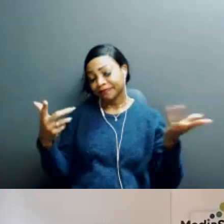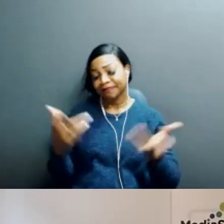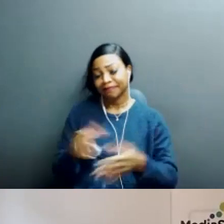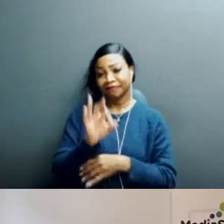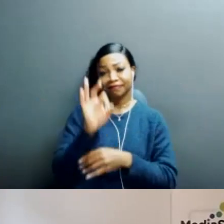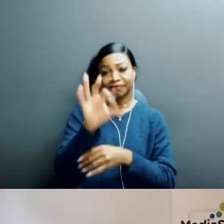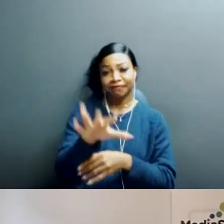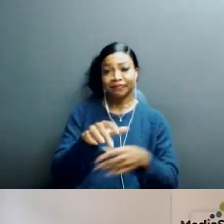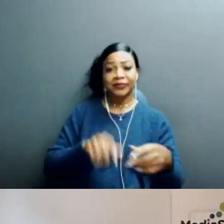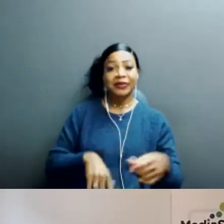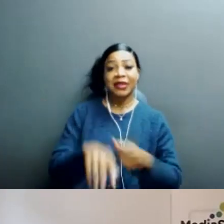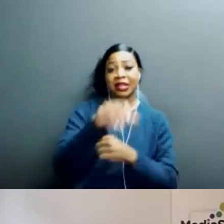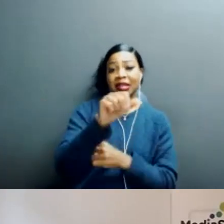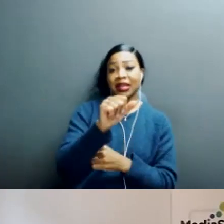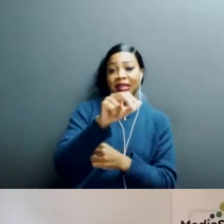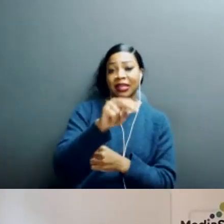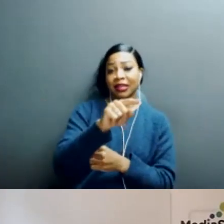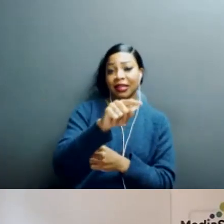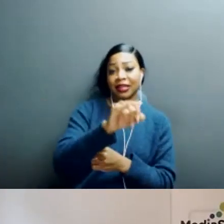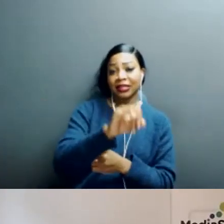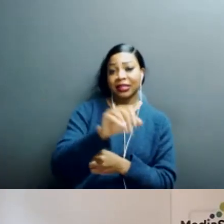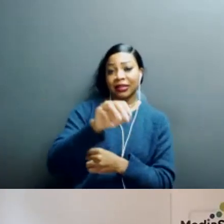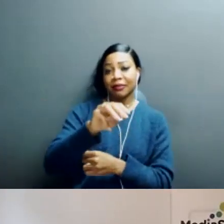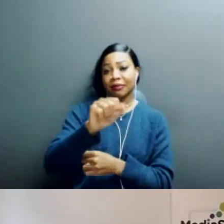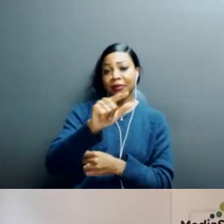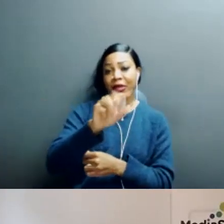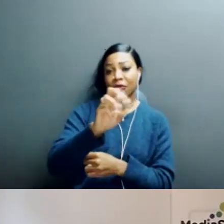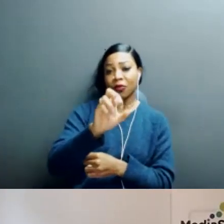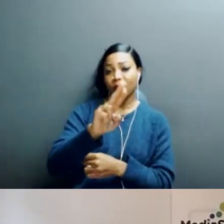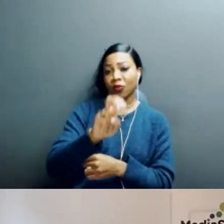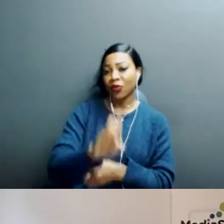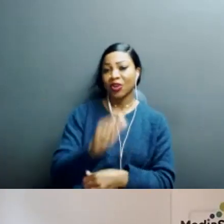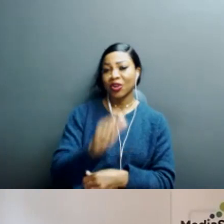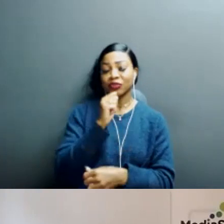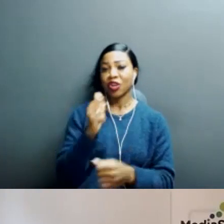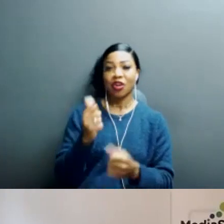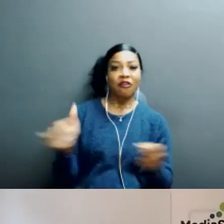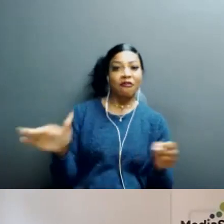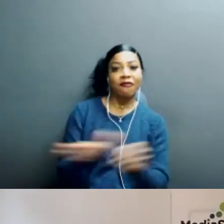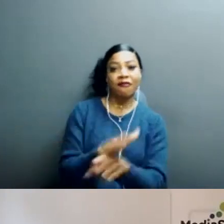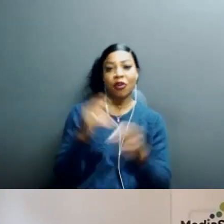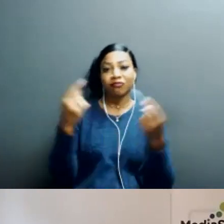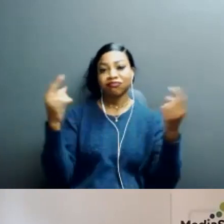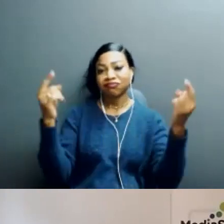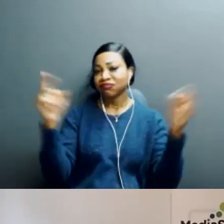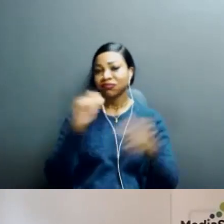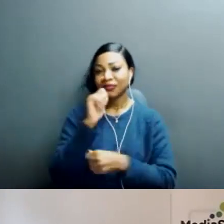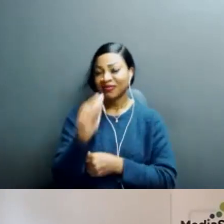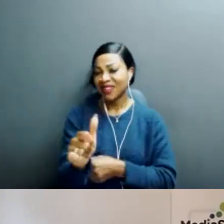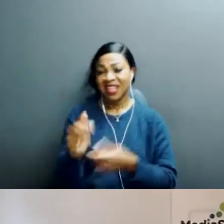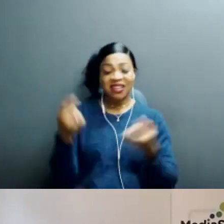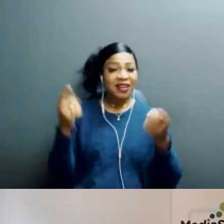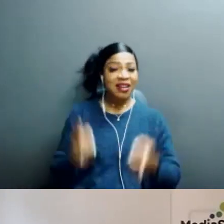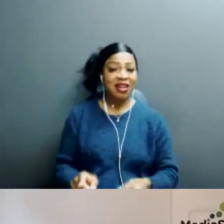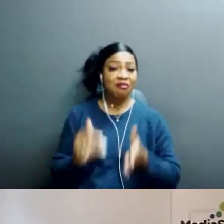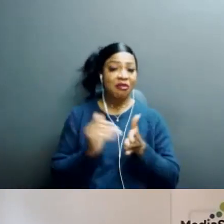and anti-malware Solutions are not effective um there it's so easy to compromise and endpoint and it happens all the time